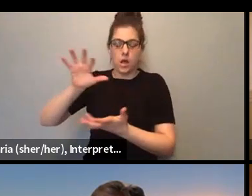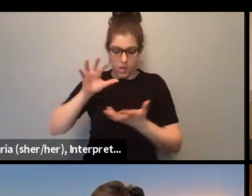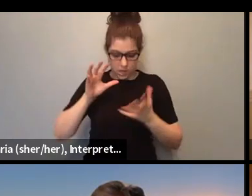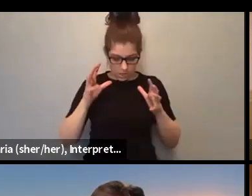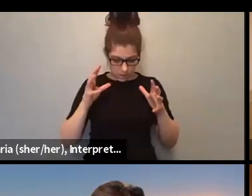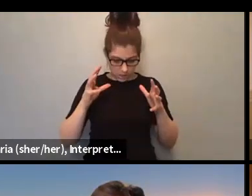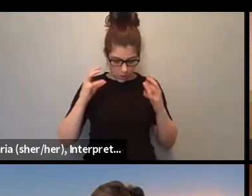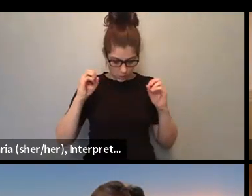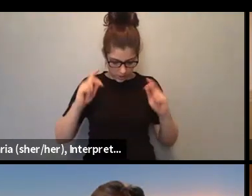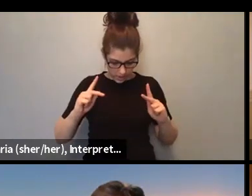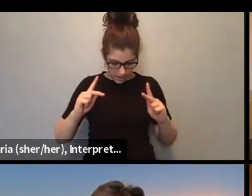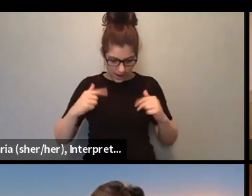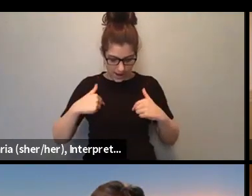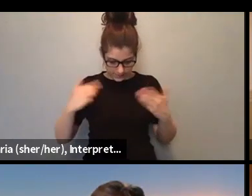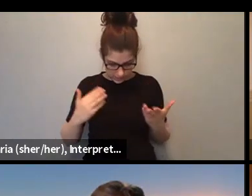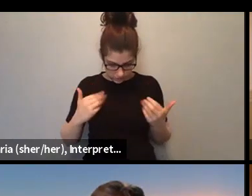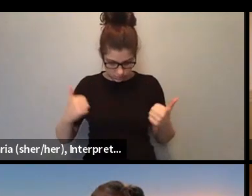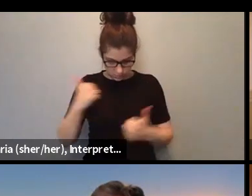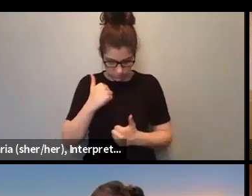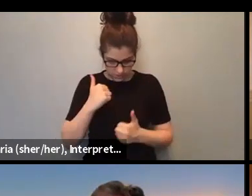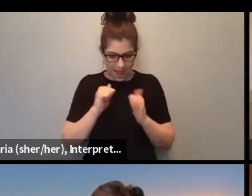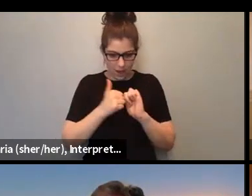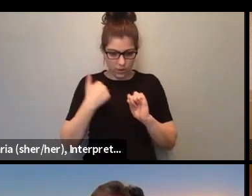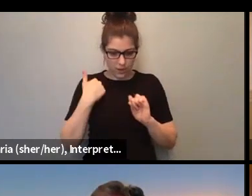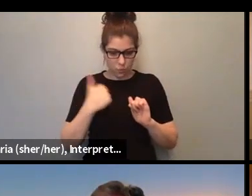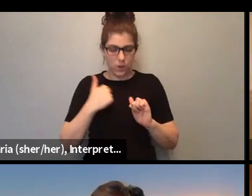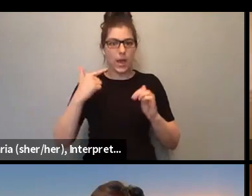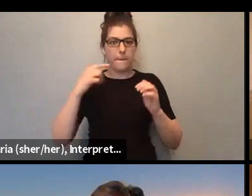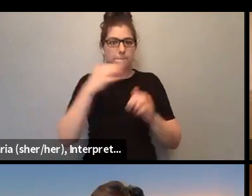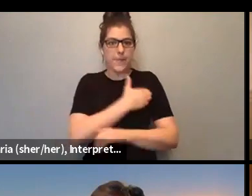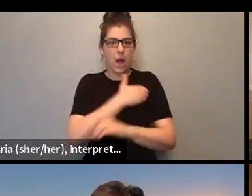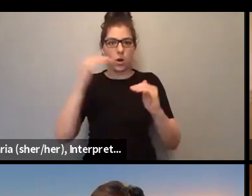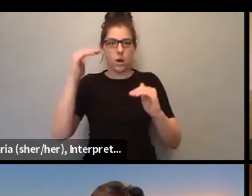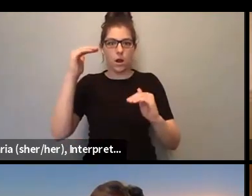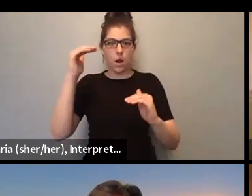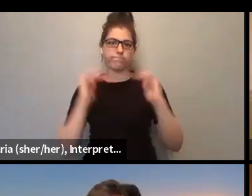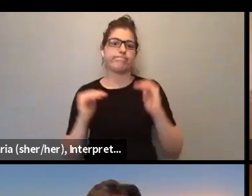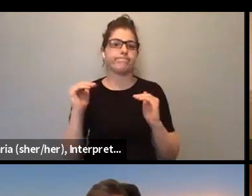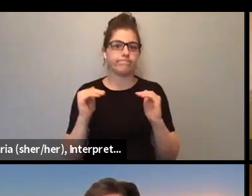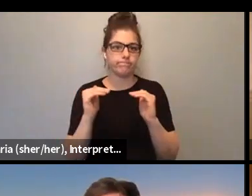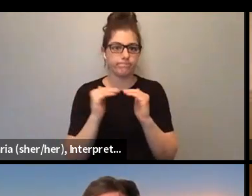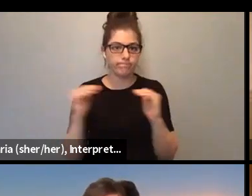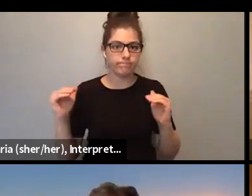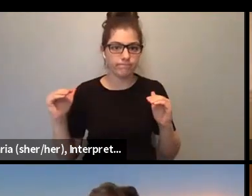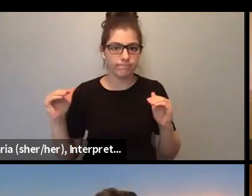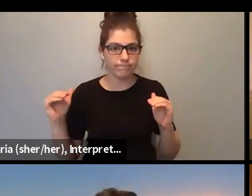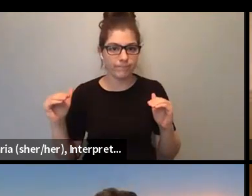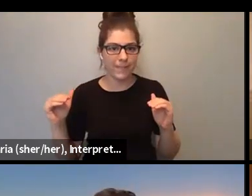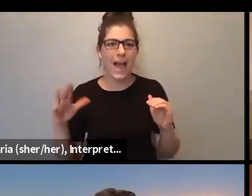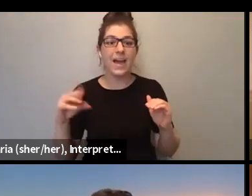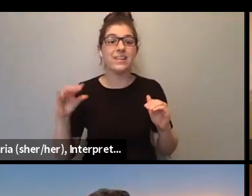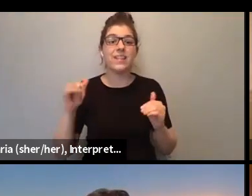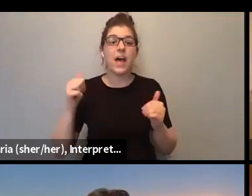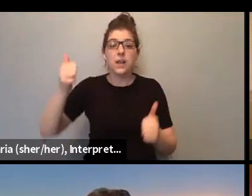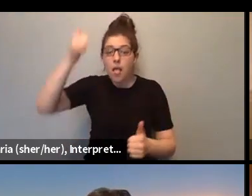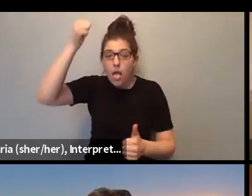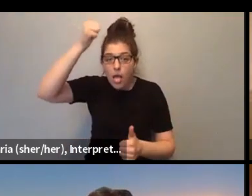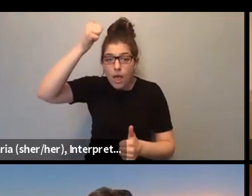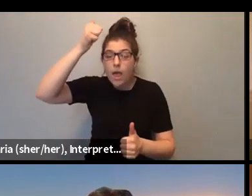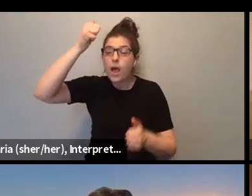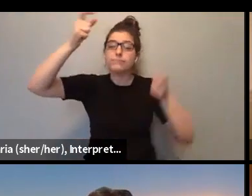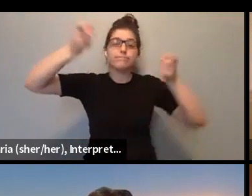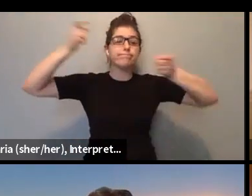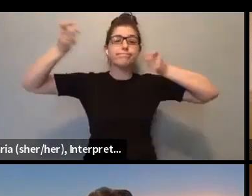can kind of decentralize power or share power and kind of move away from this singular